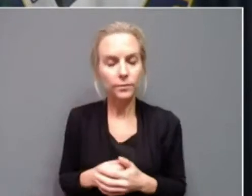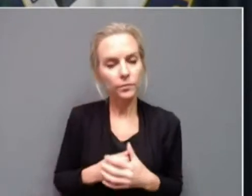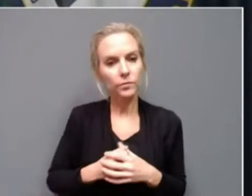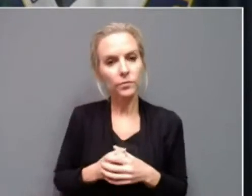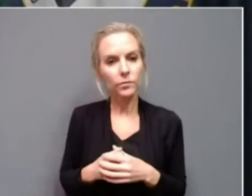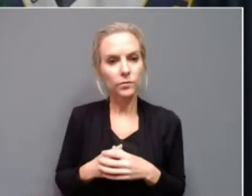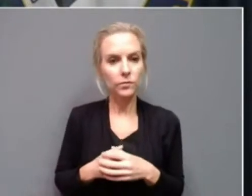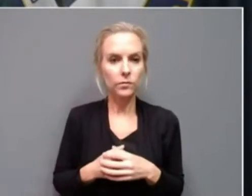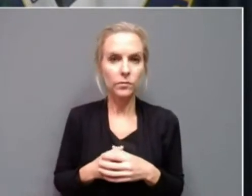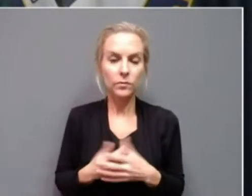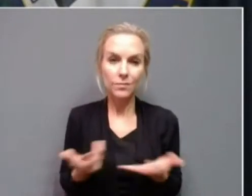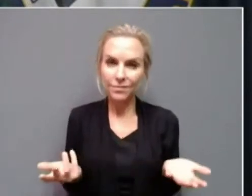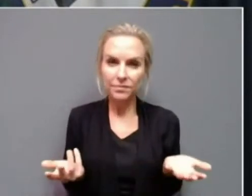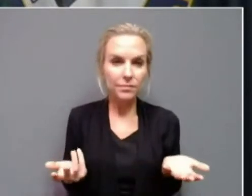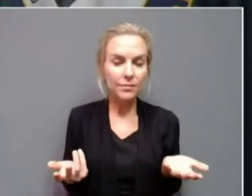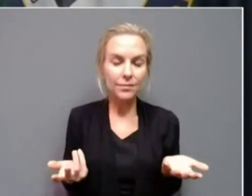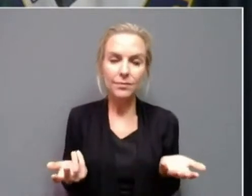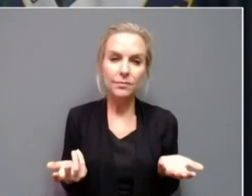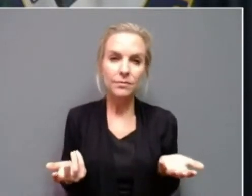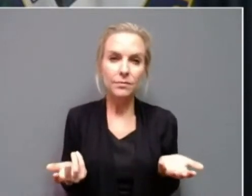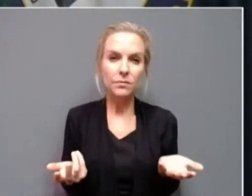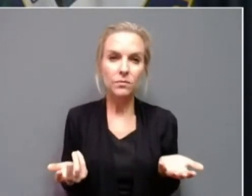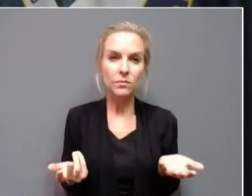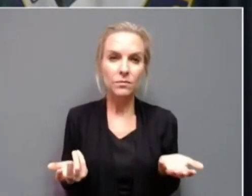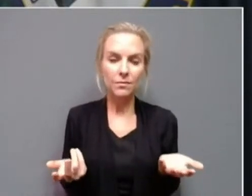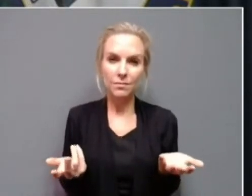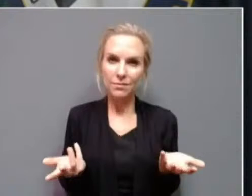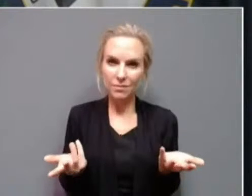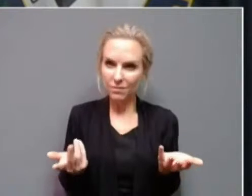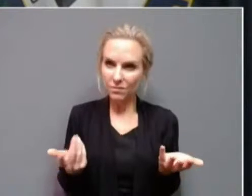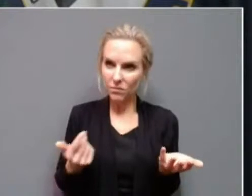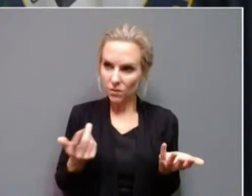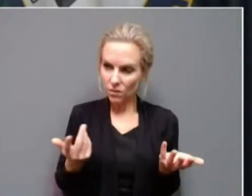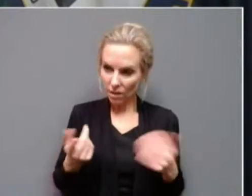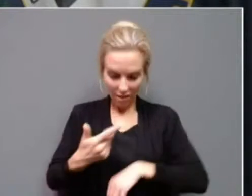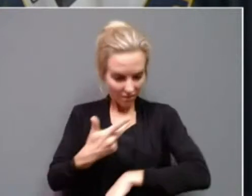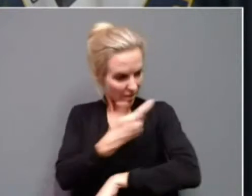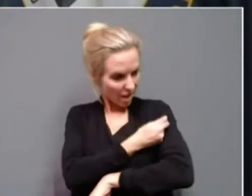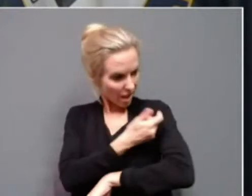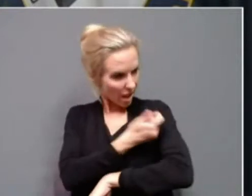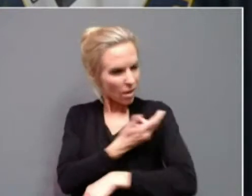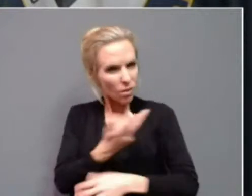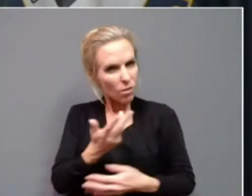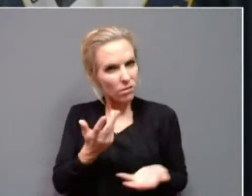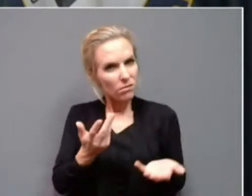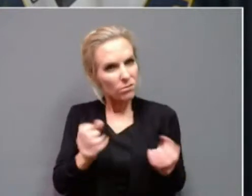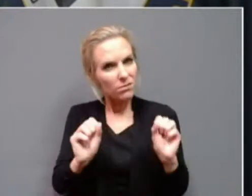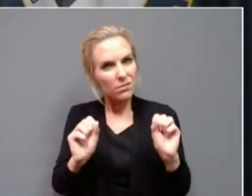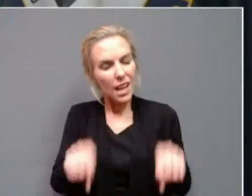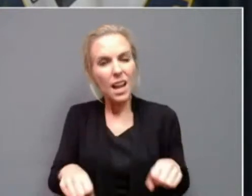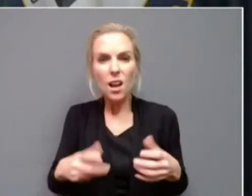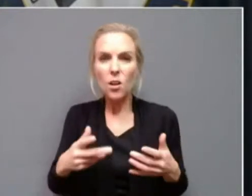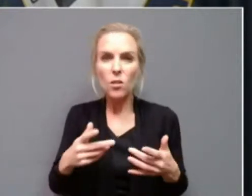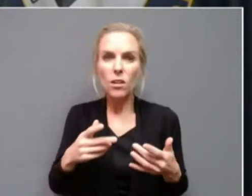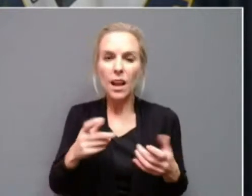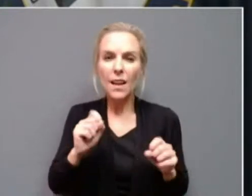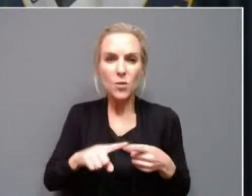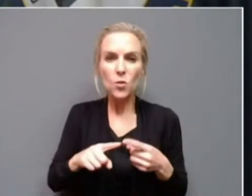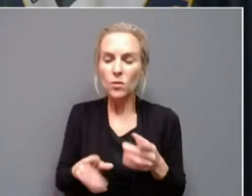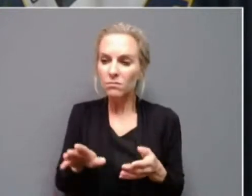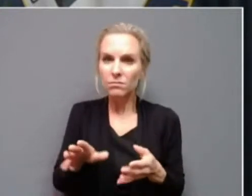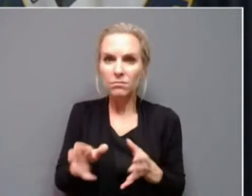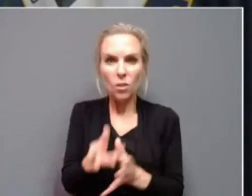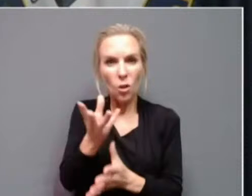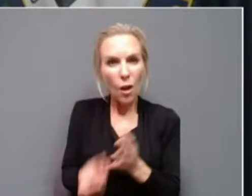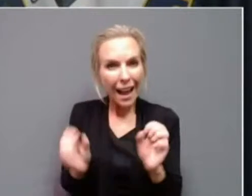Can we not get vaccinated to prevent this type of loss from occurring again?